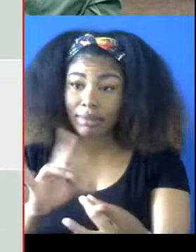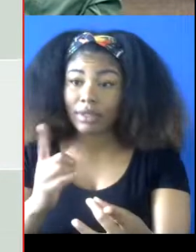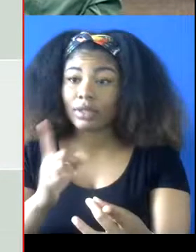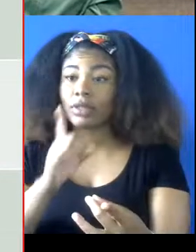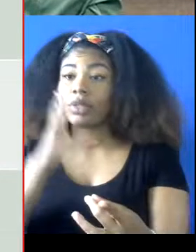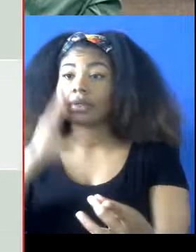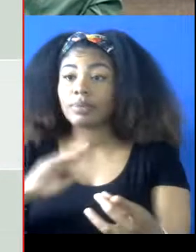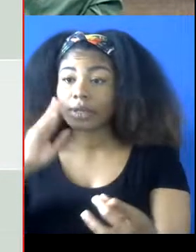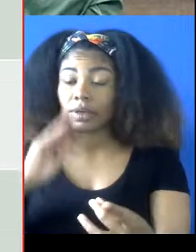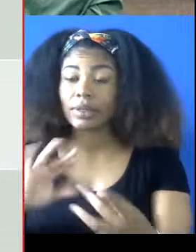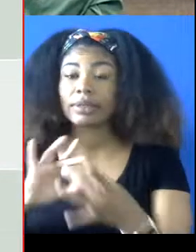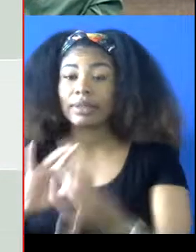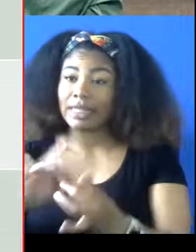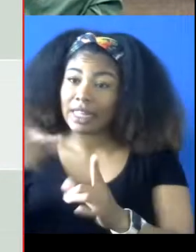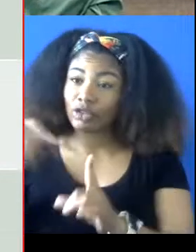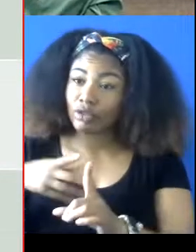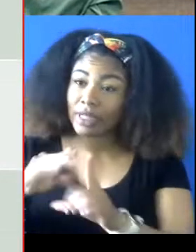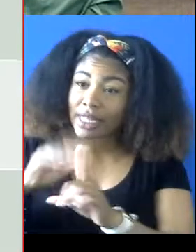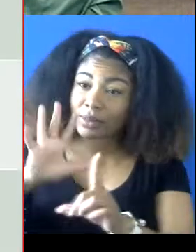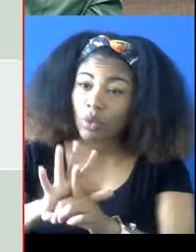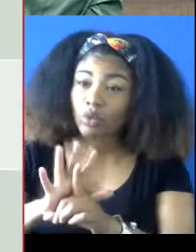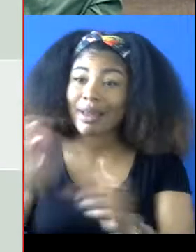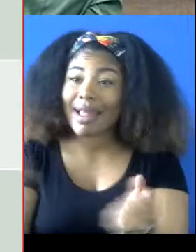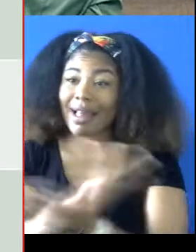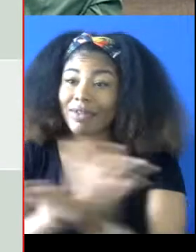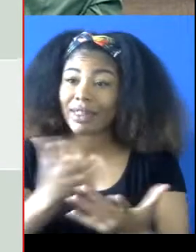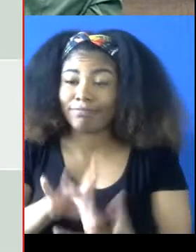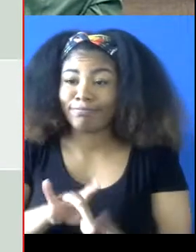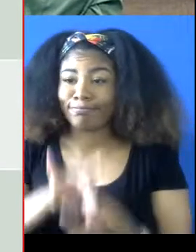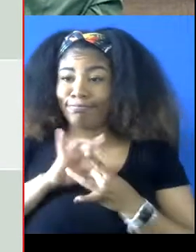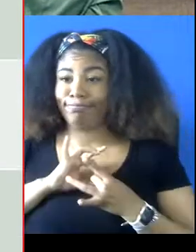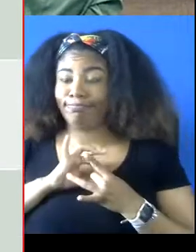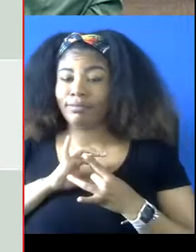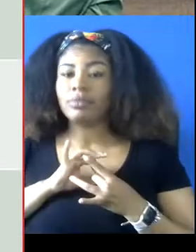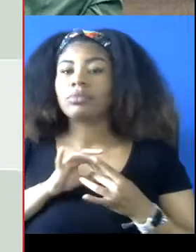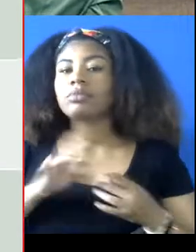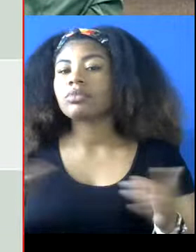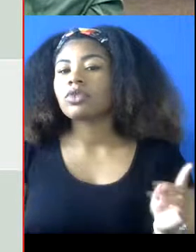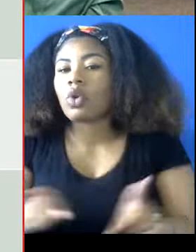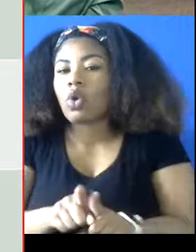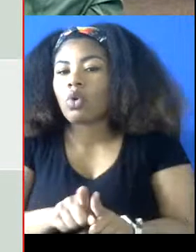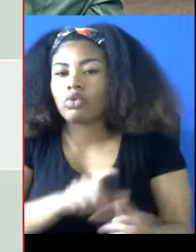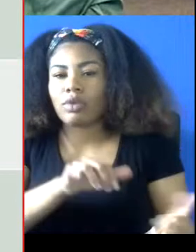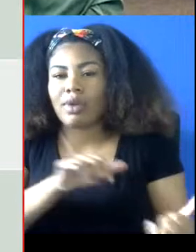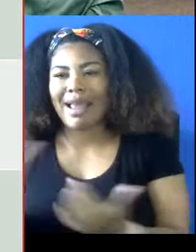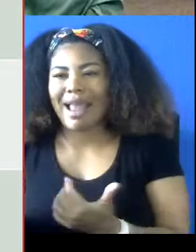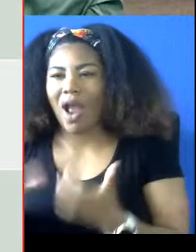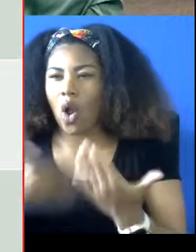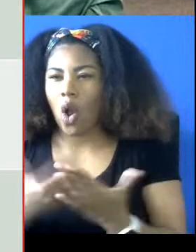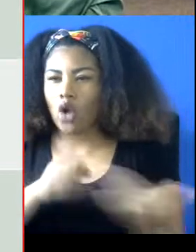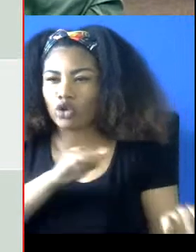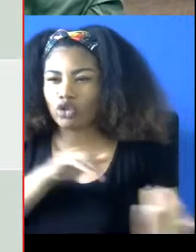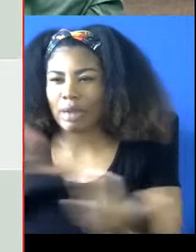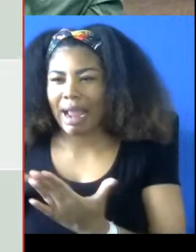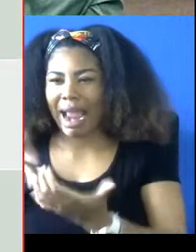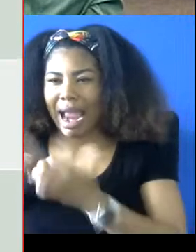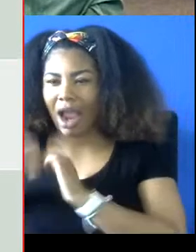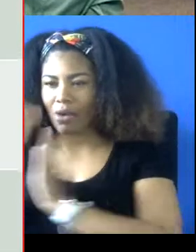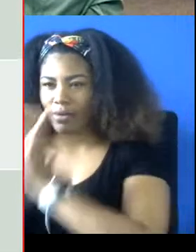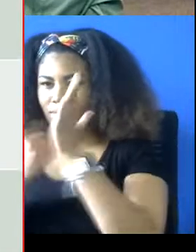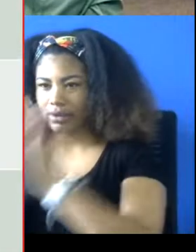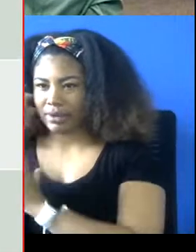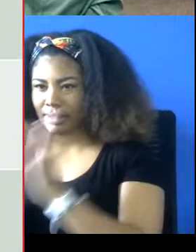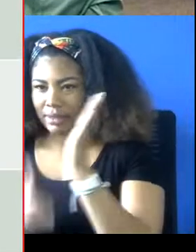intrinsic motivation. And then we also kind of talk about the activities that and the strategies that we can employ when we're lesson designing